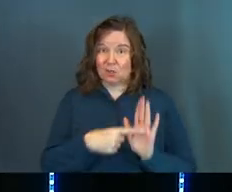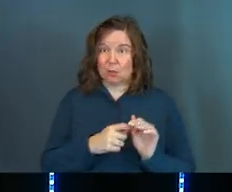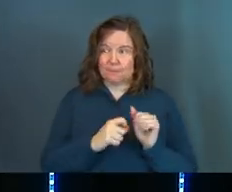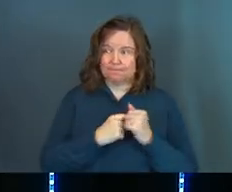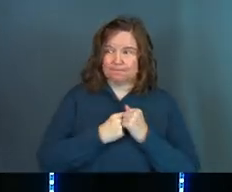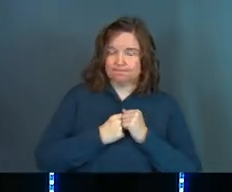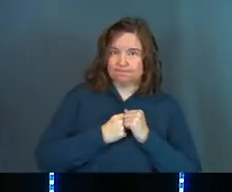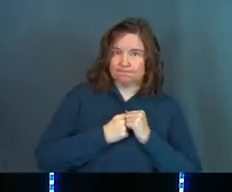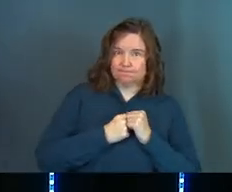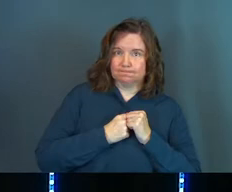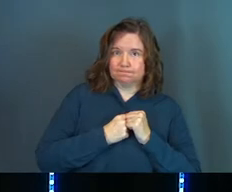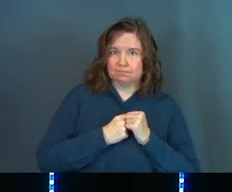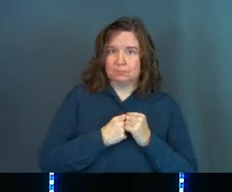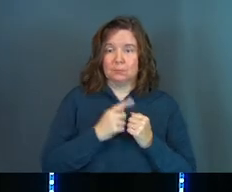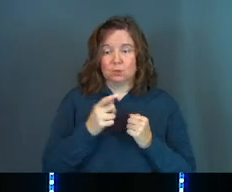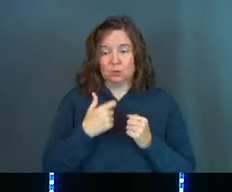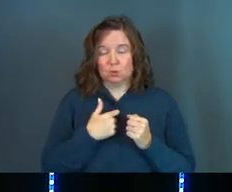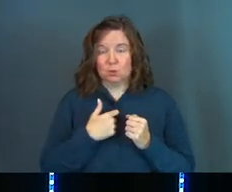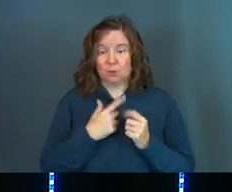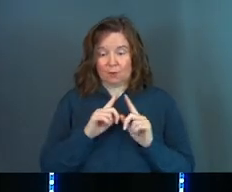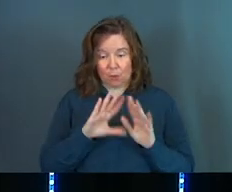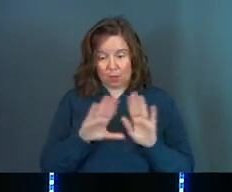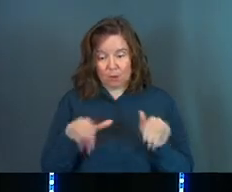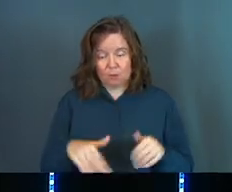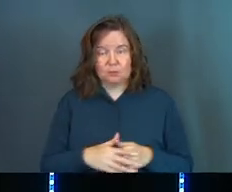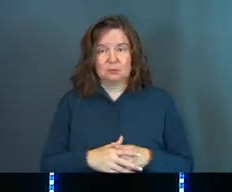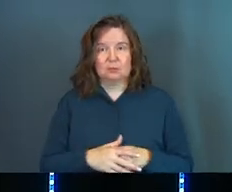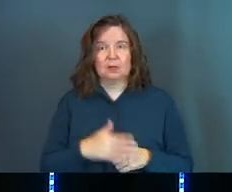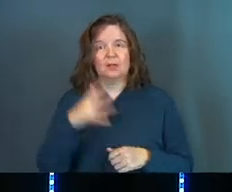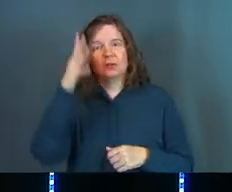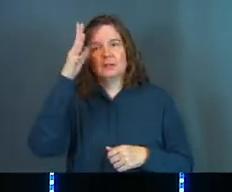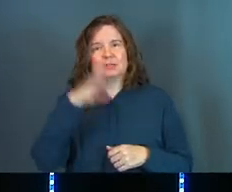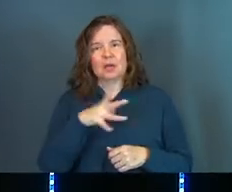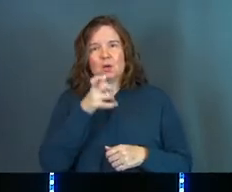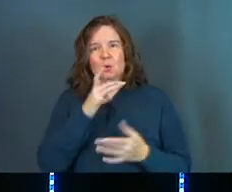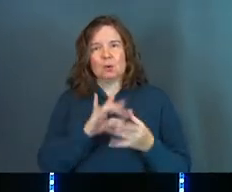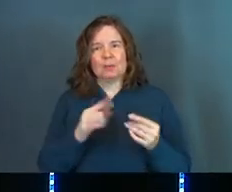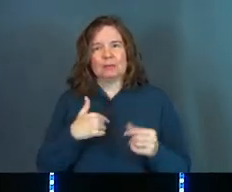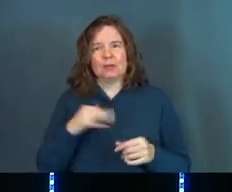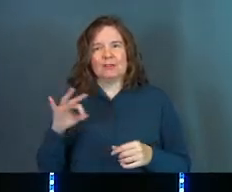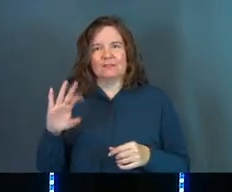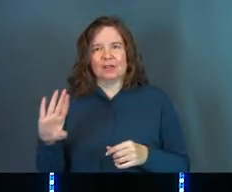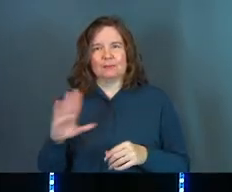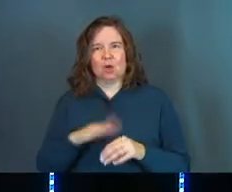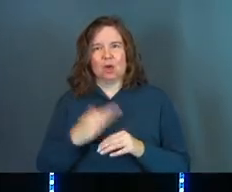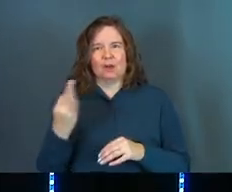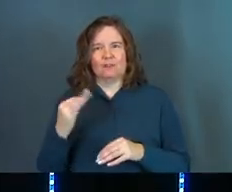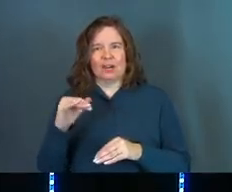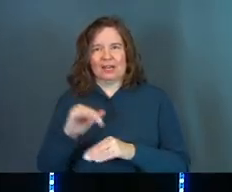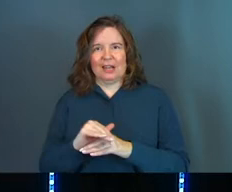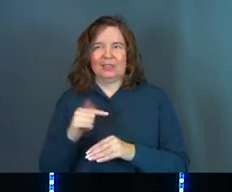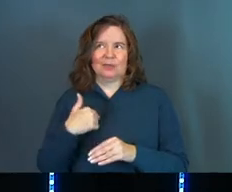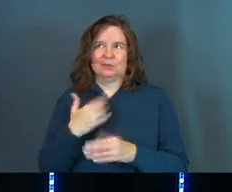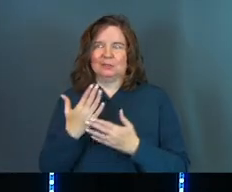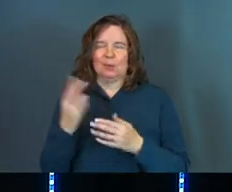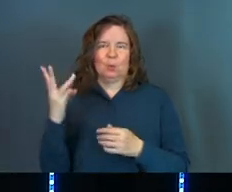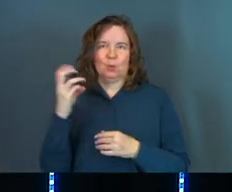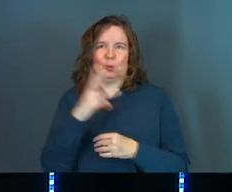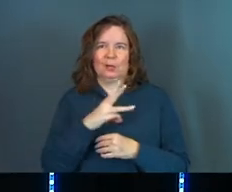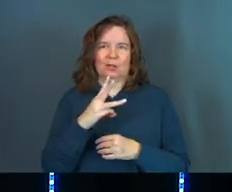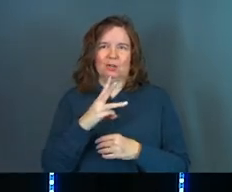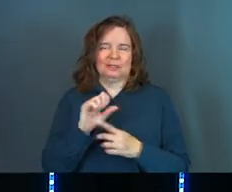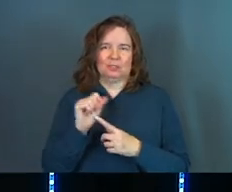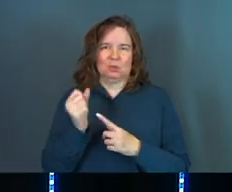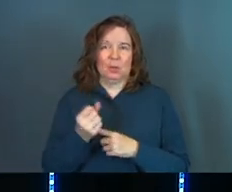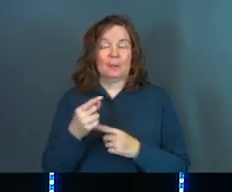not told them, if they've not been there, you got to go to their house. There's a guy who messaged me on Facebook on a Friday night. And this is just some weird